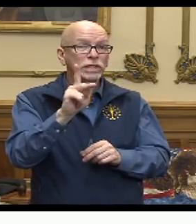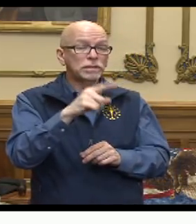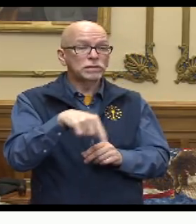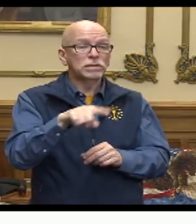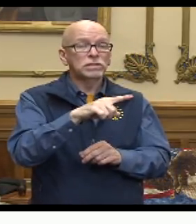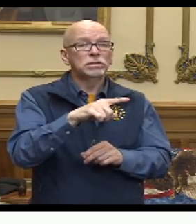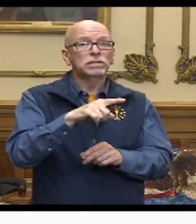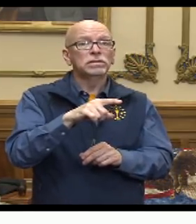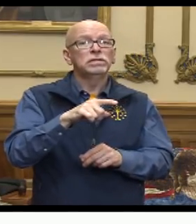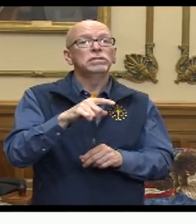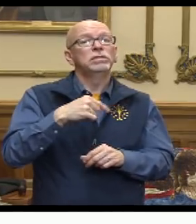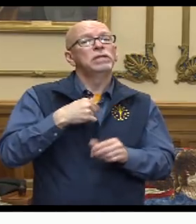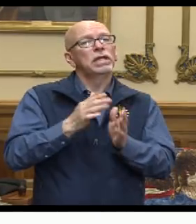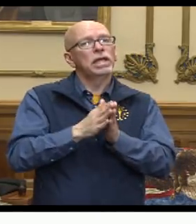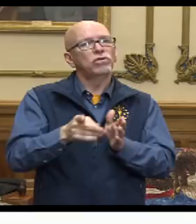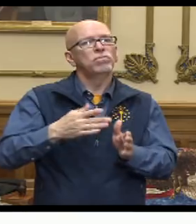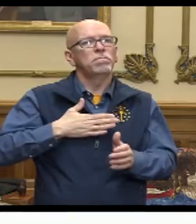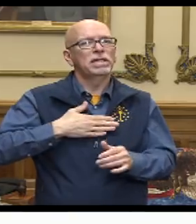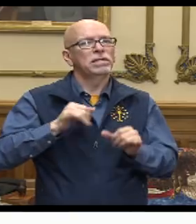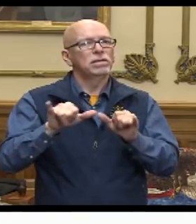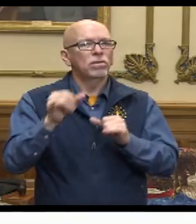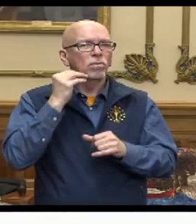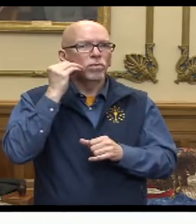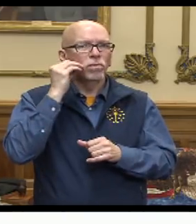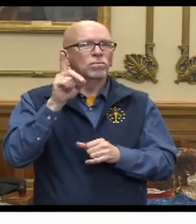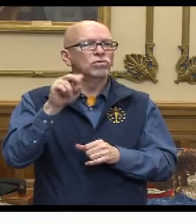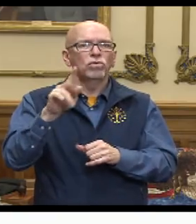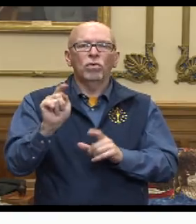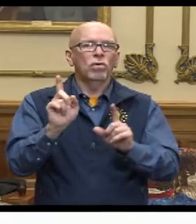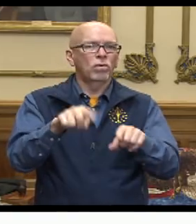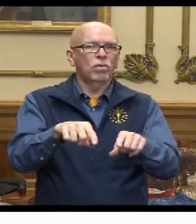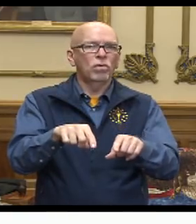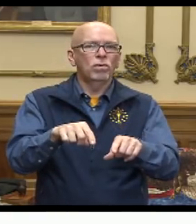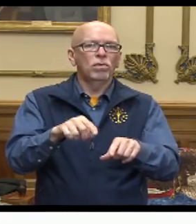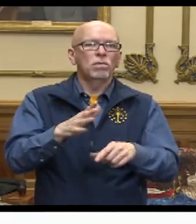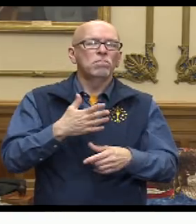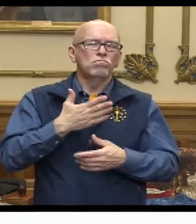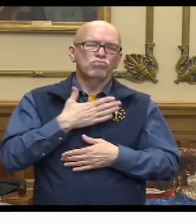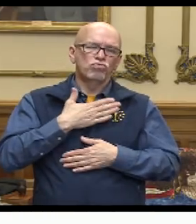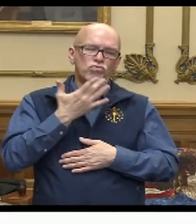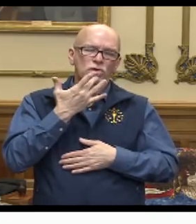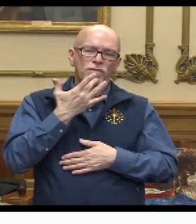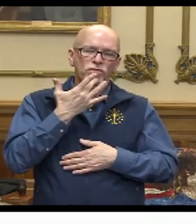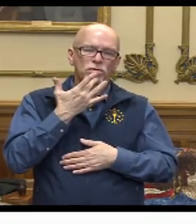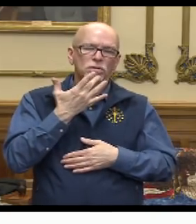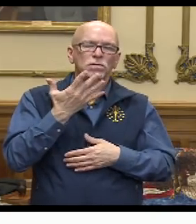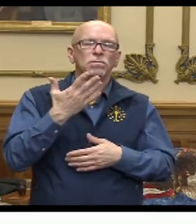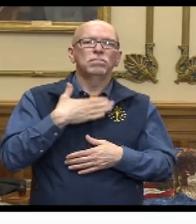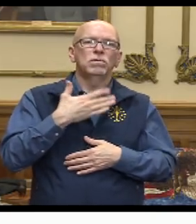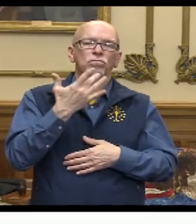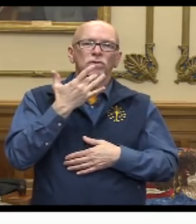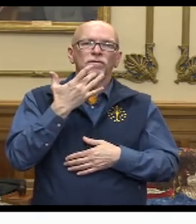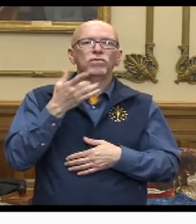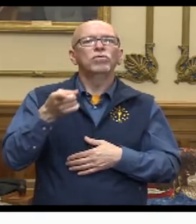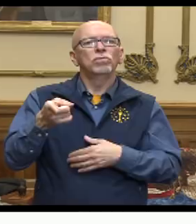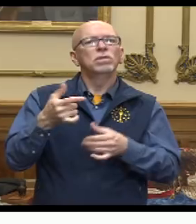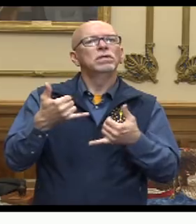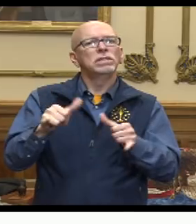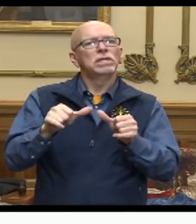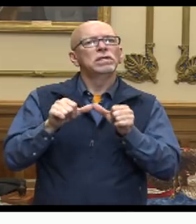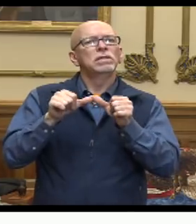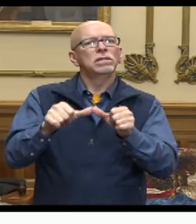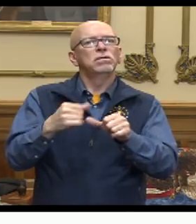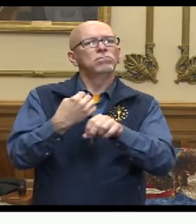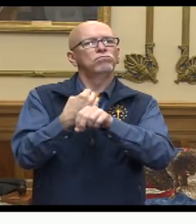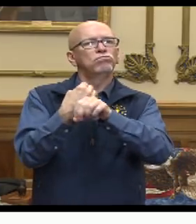be asked to stay home. Our preference, my preference, is that you continue